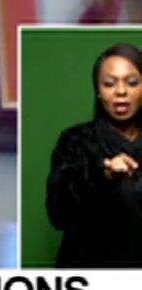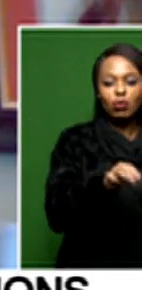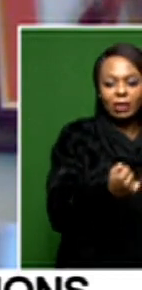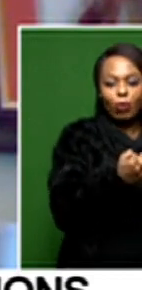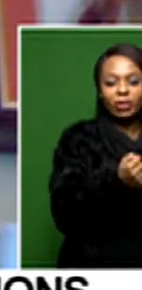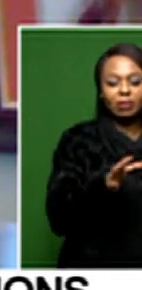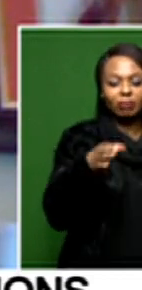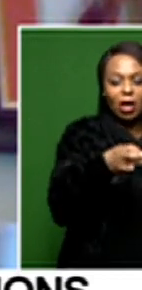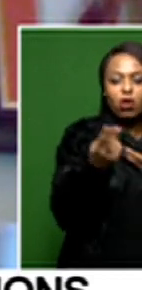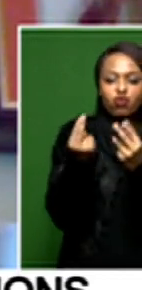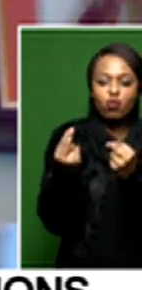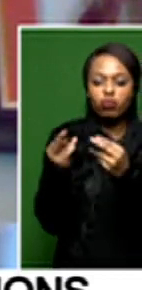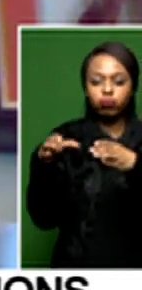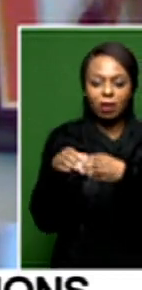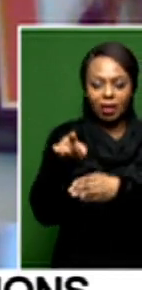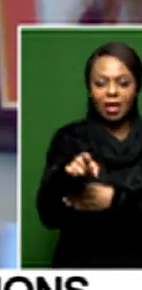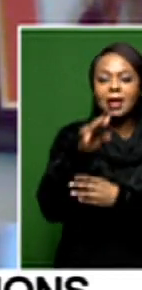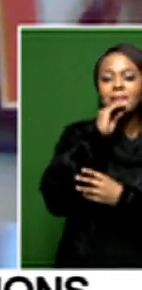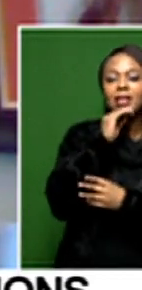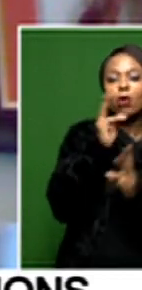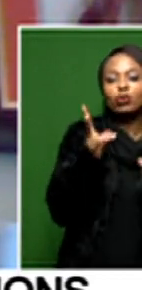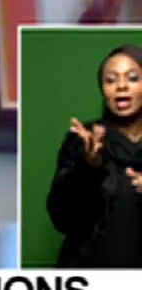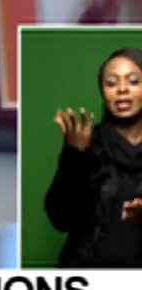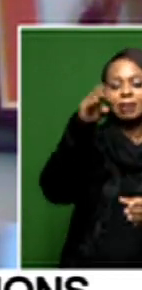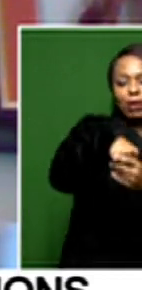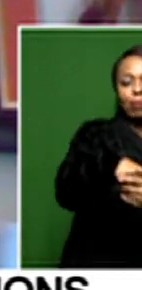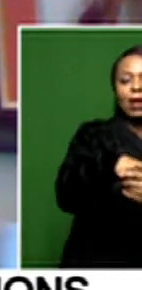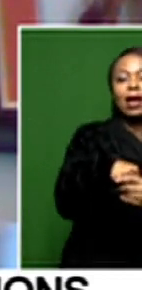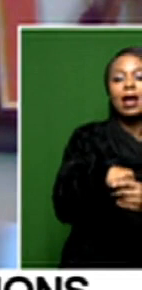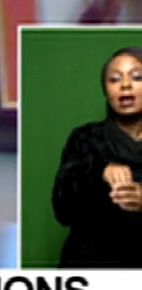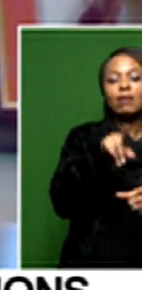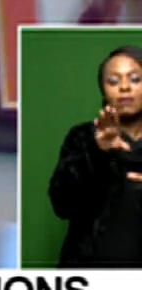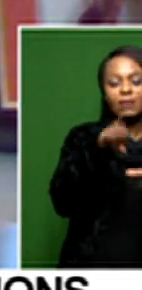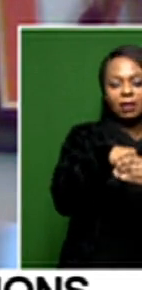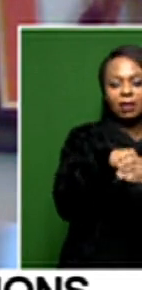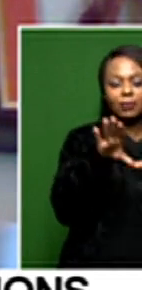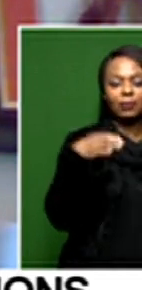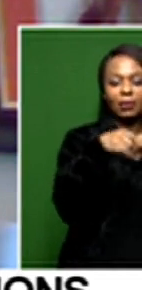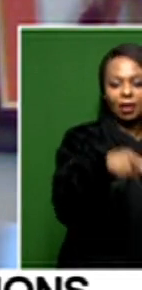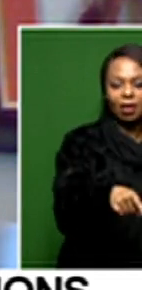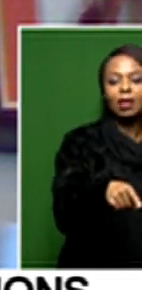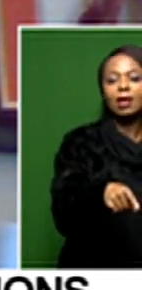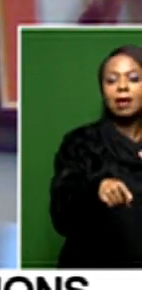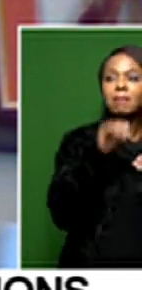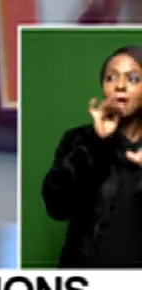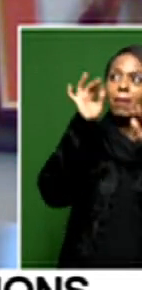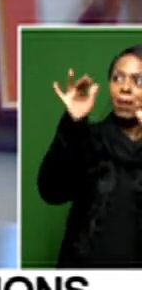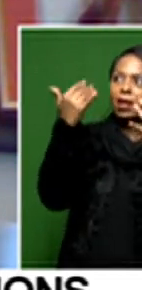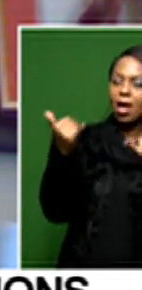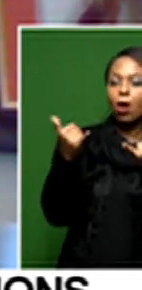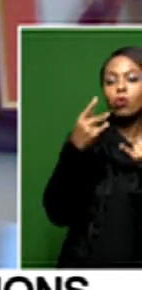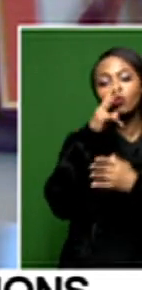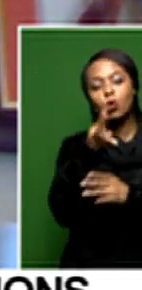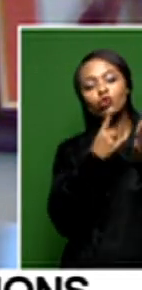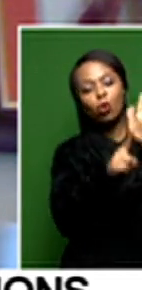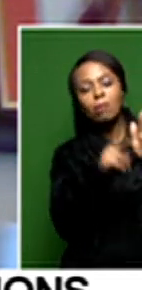your newcomer, will then automatically be in that category. And the audience, the people that make this show, can then